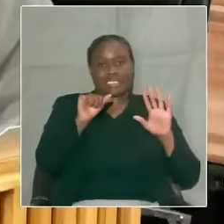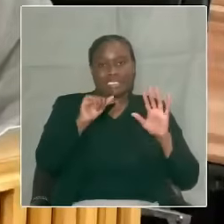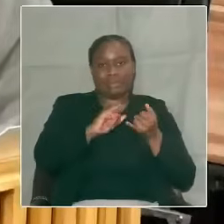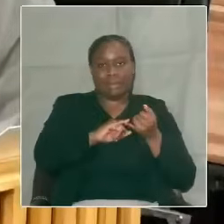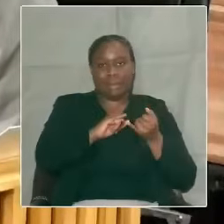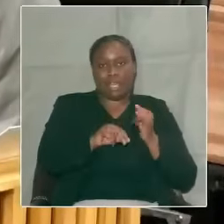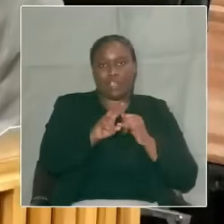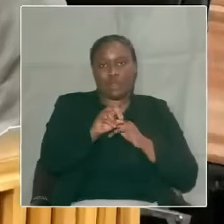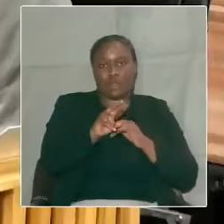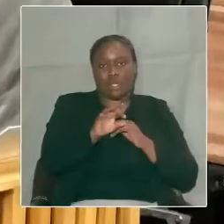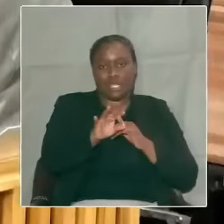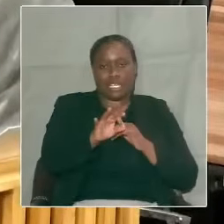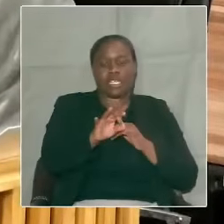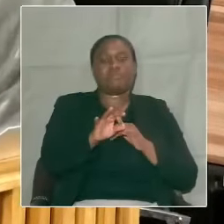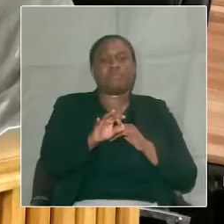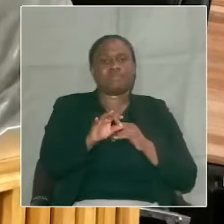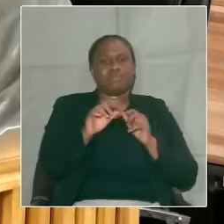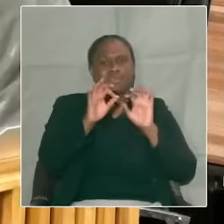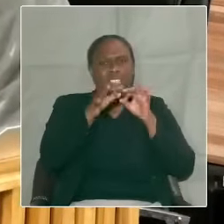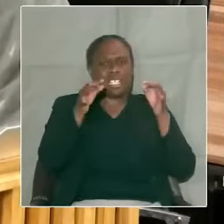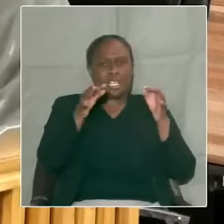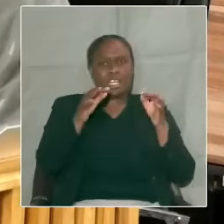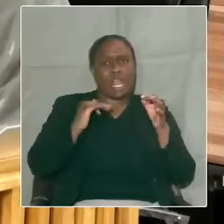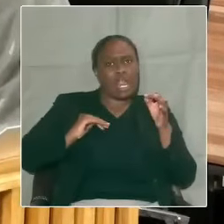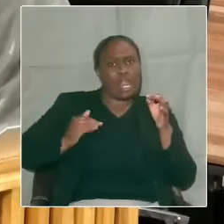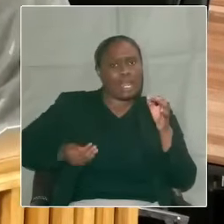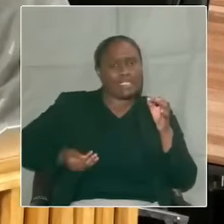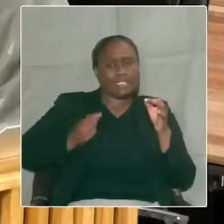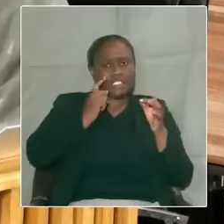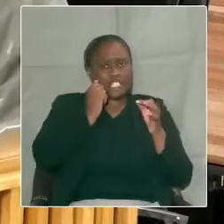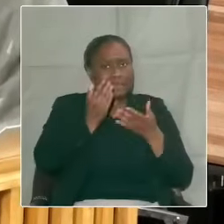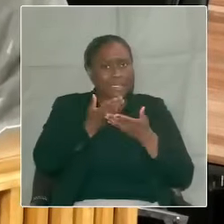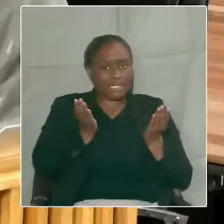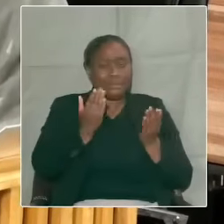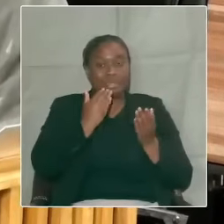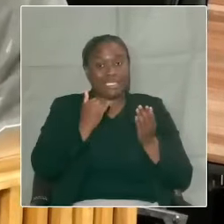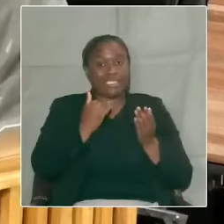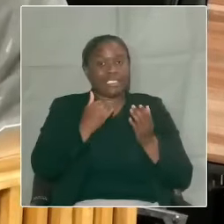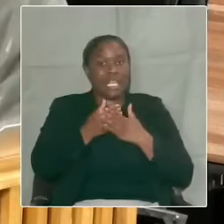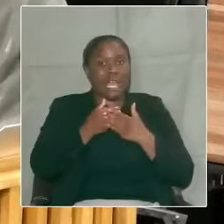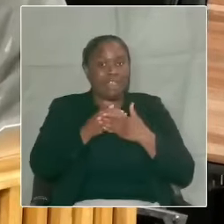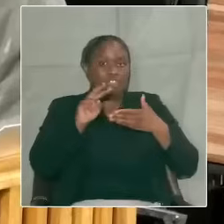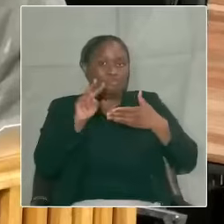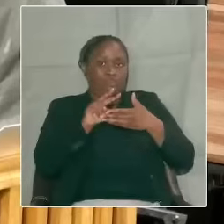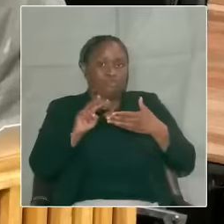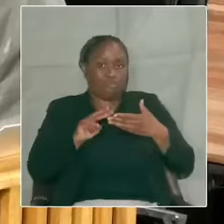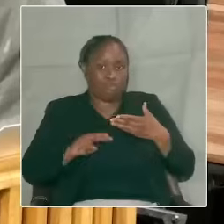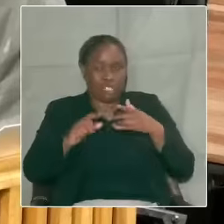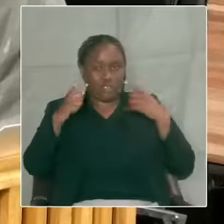ladies and gentlemen, if I can ask you to just deal with those paragraphs that follow.